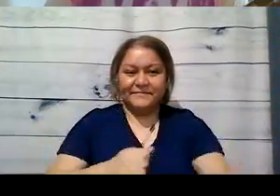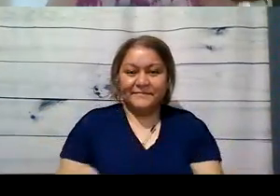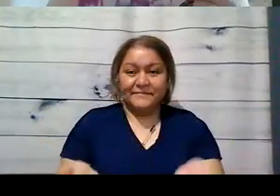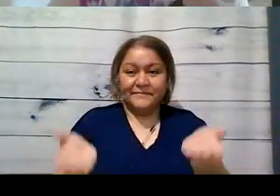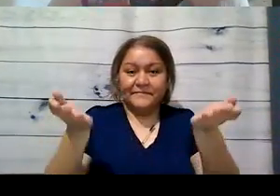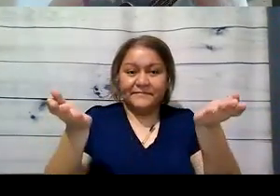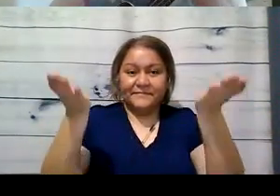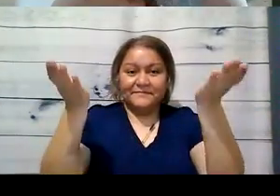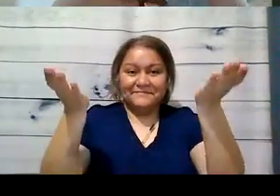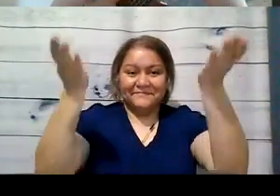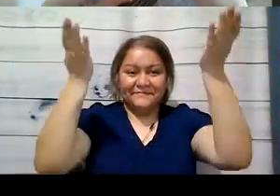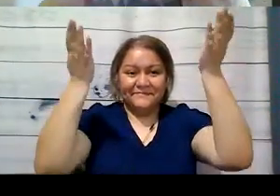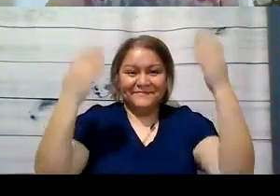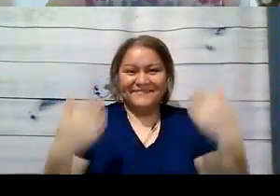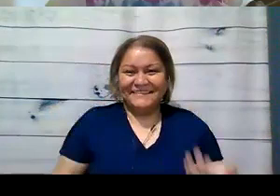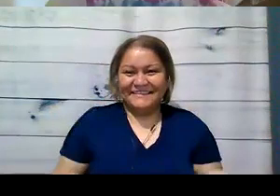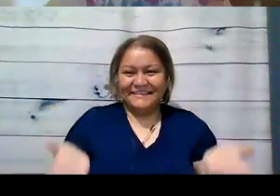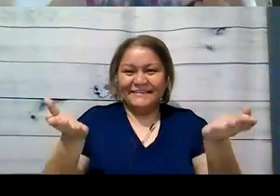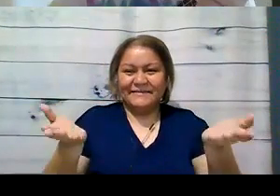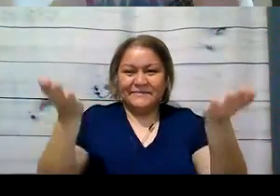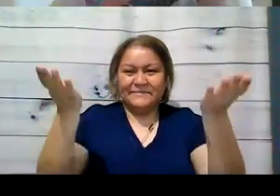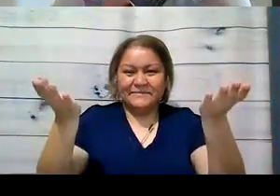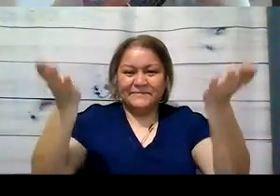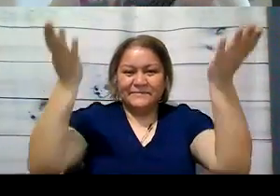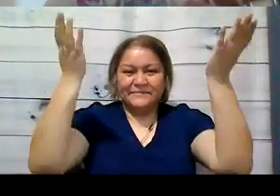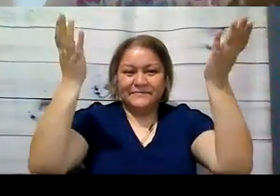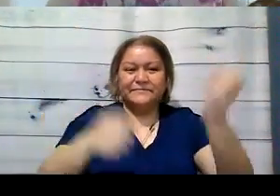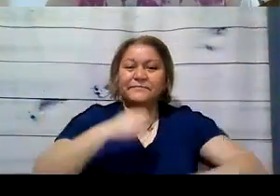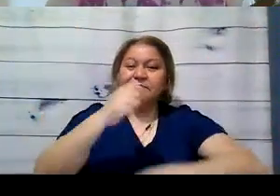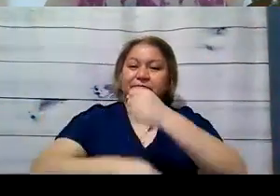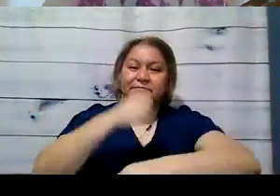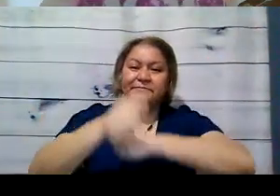roly-poly, up, up, up, up, up, up.